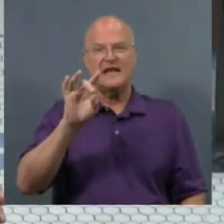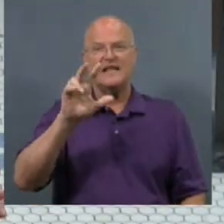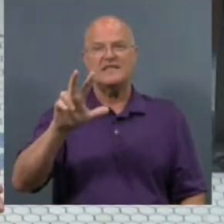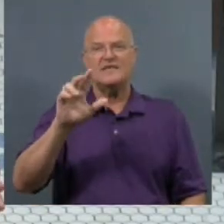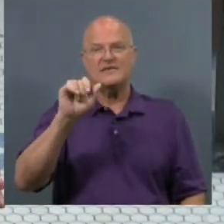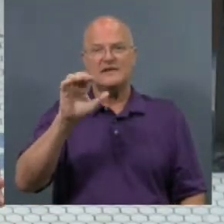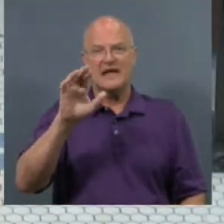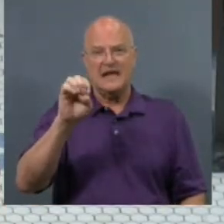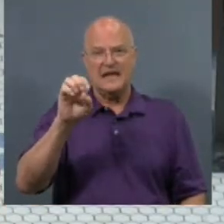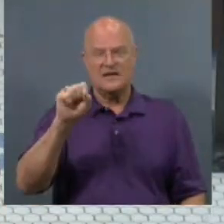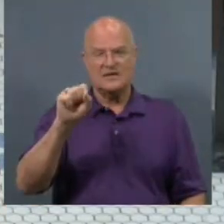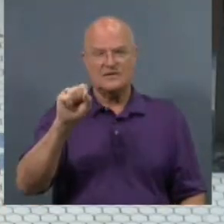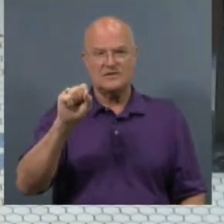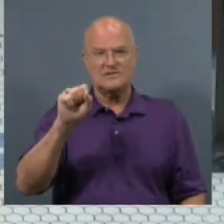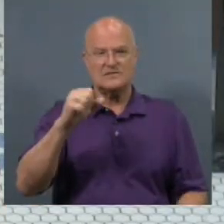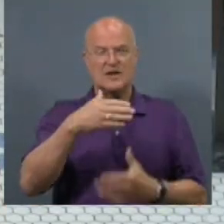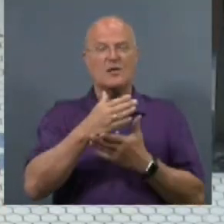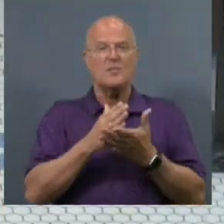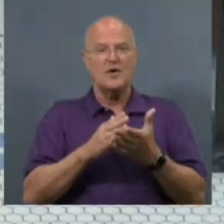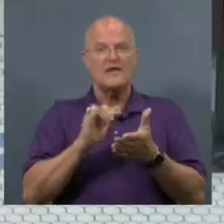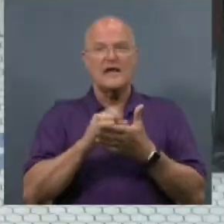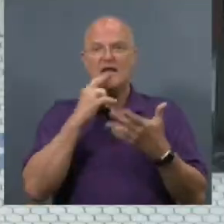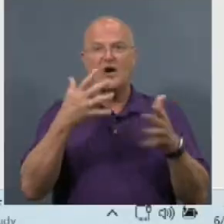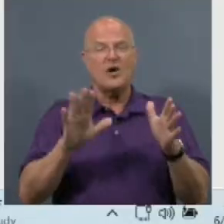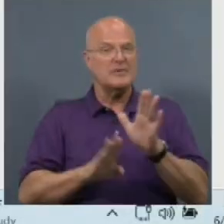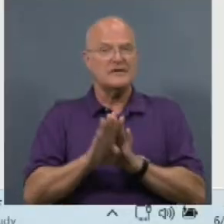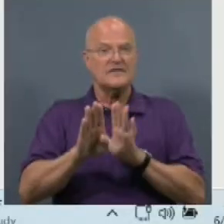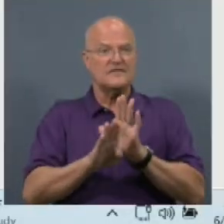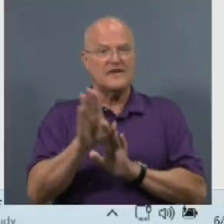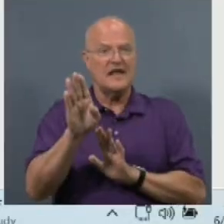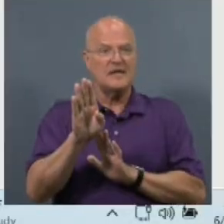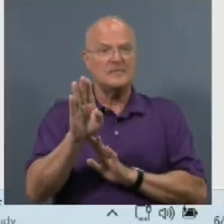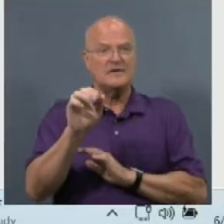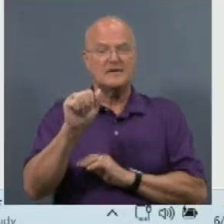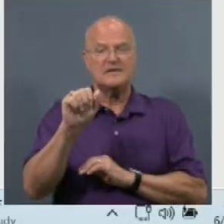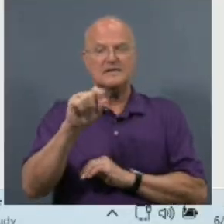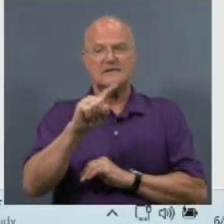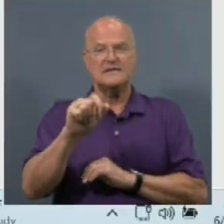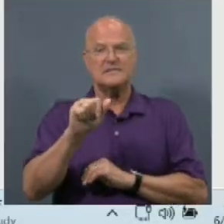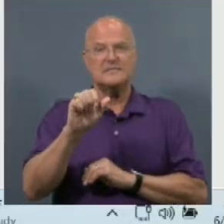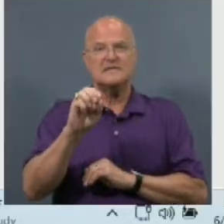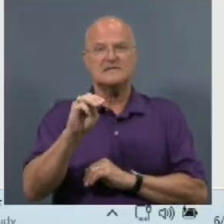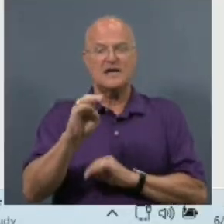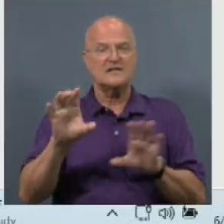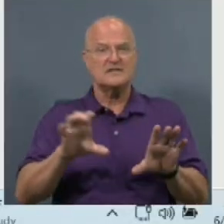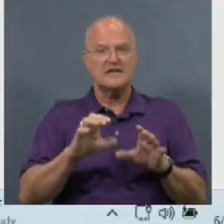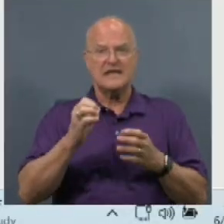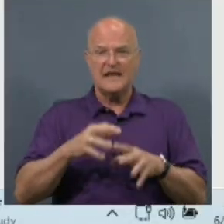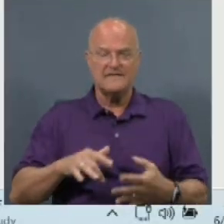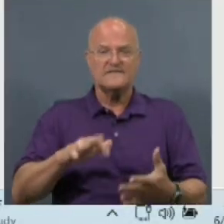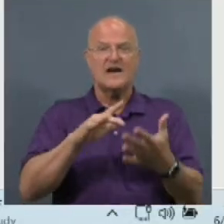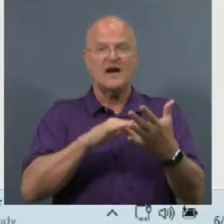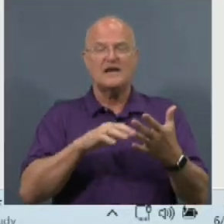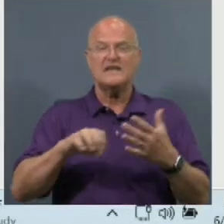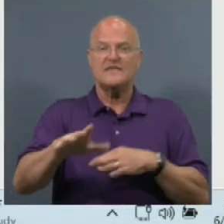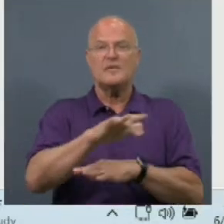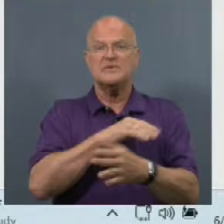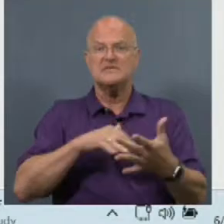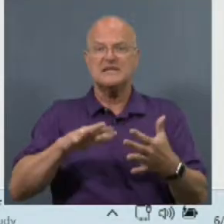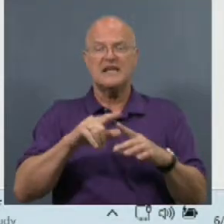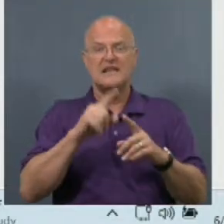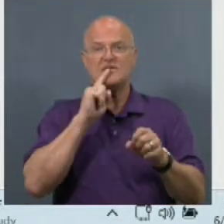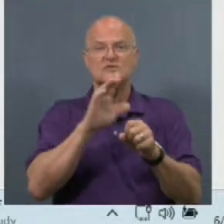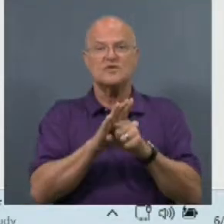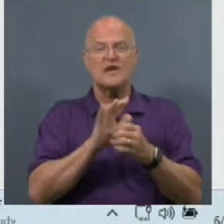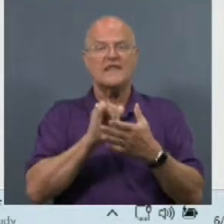acres, a portion of it is already being developed as an Amazon. Amazon has already done the environmental studies. They're